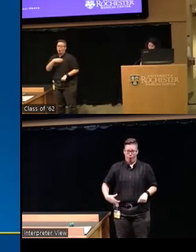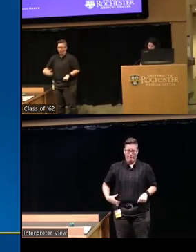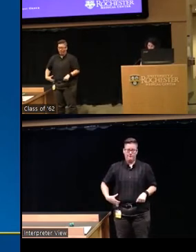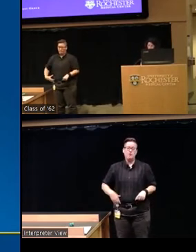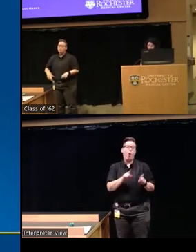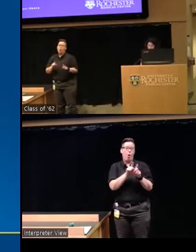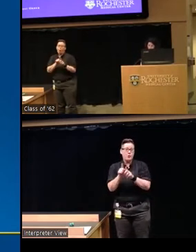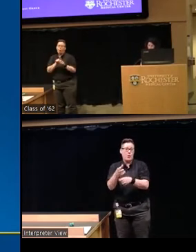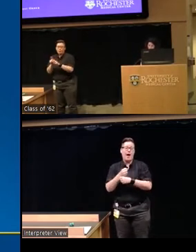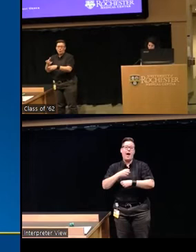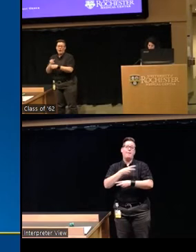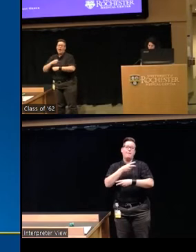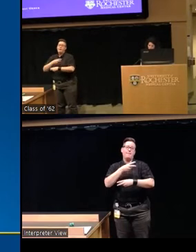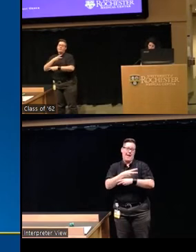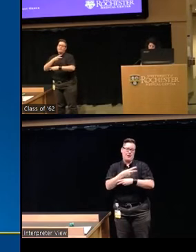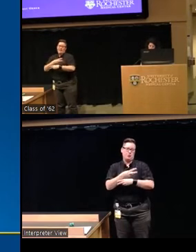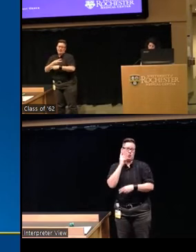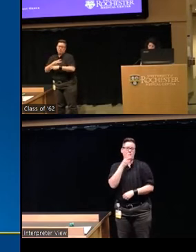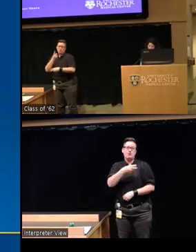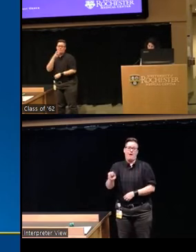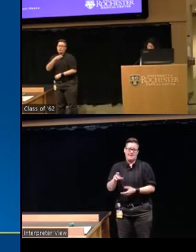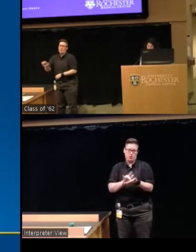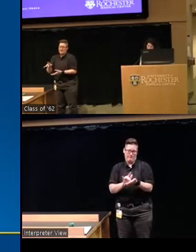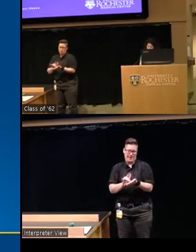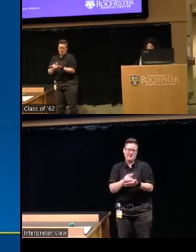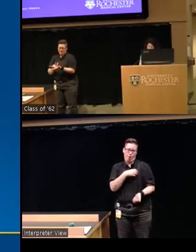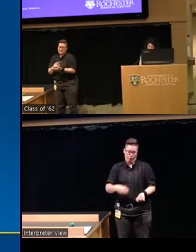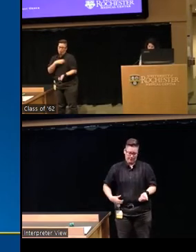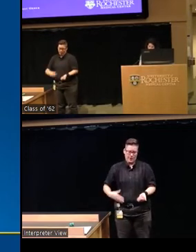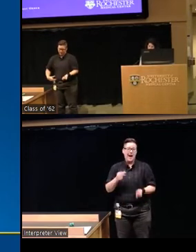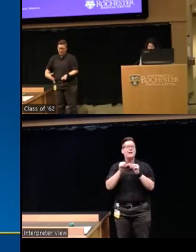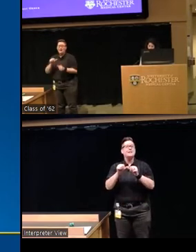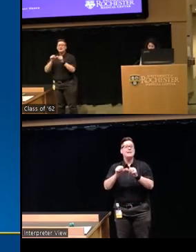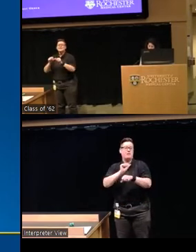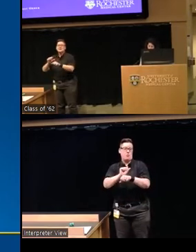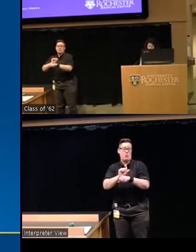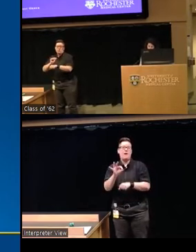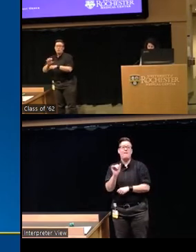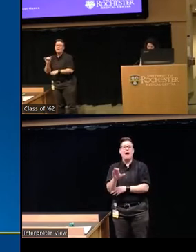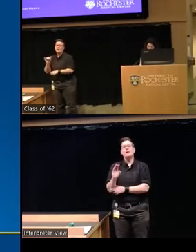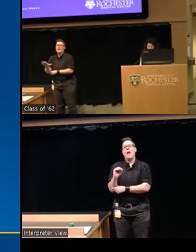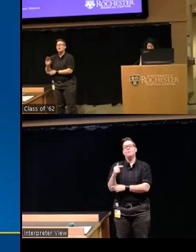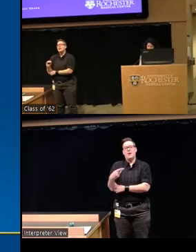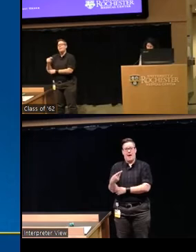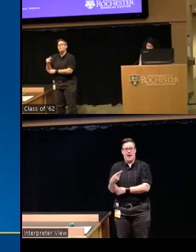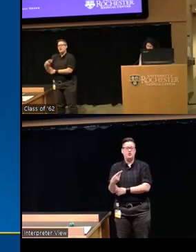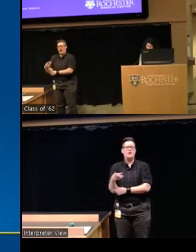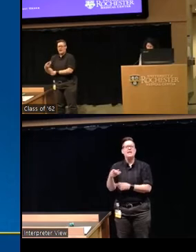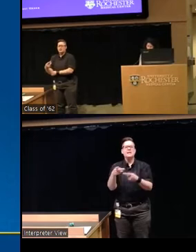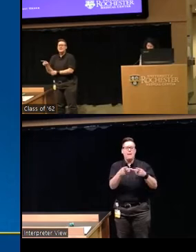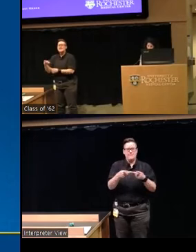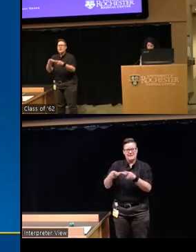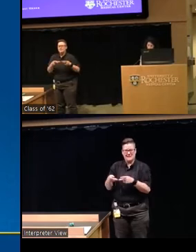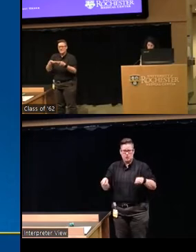where he also received a master's in translational medicine. He continued his career as faculty at MGH, where he straddled